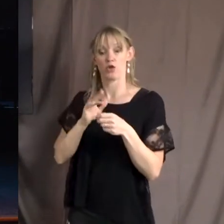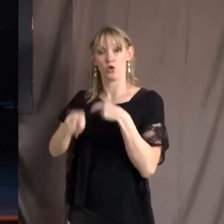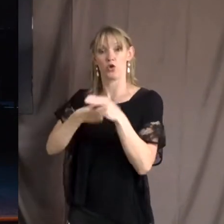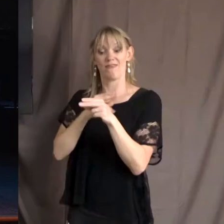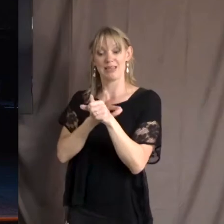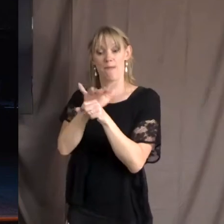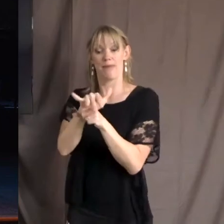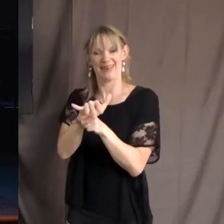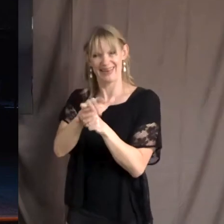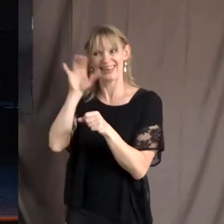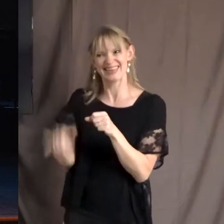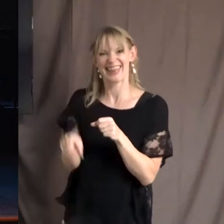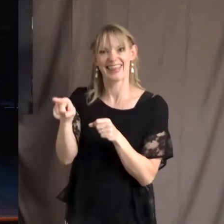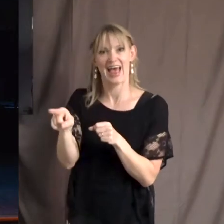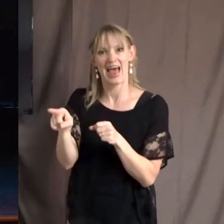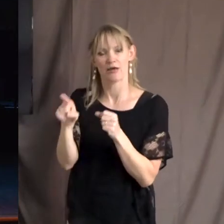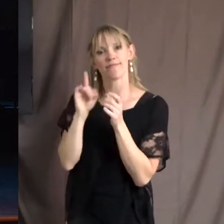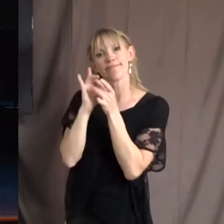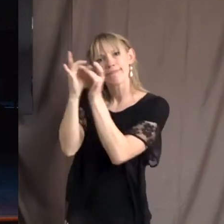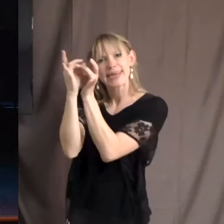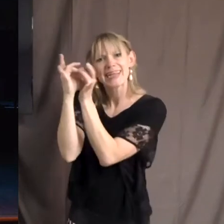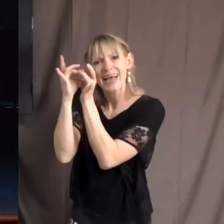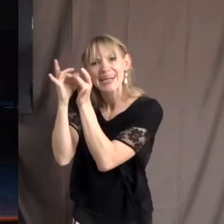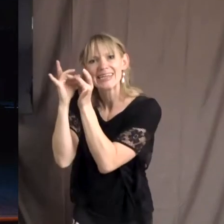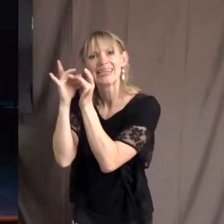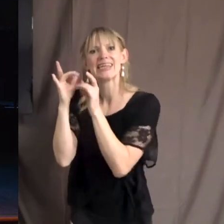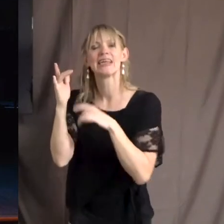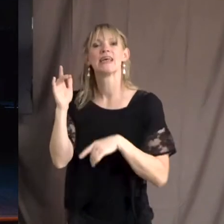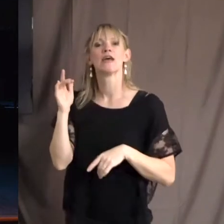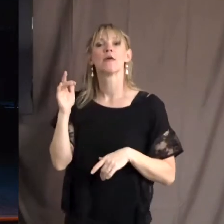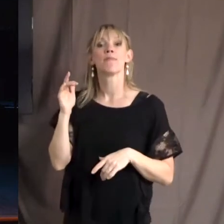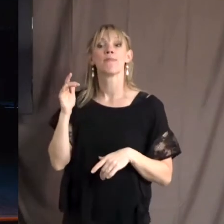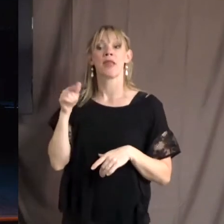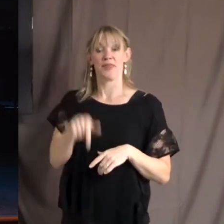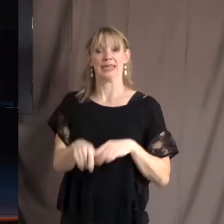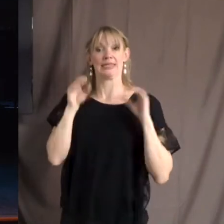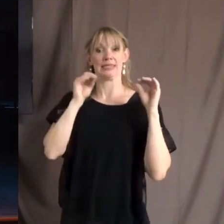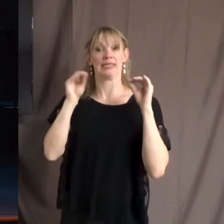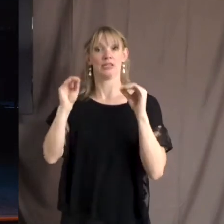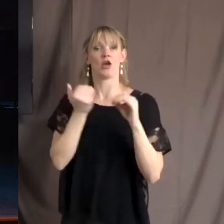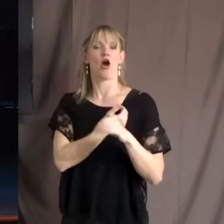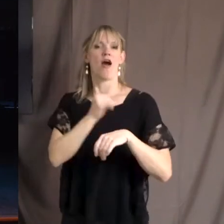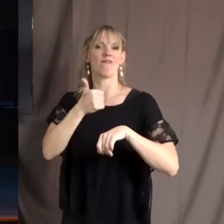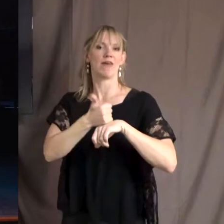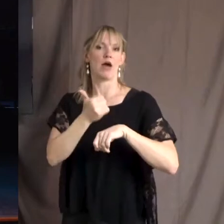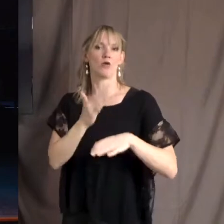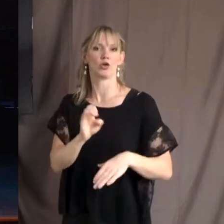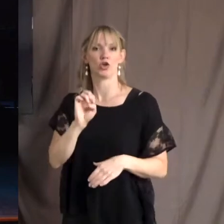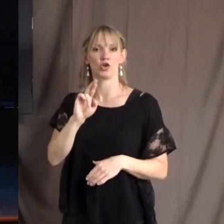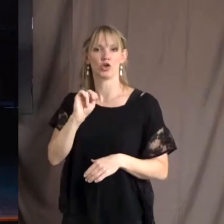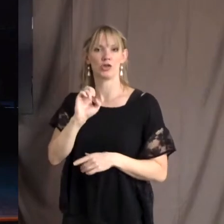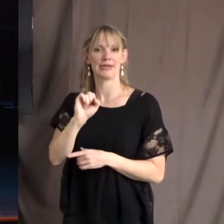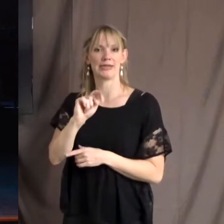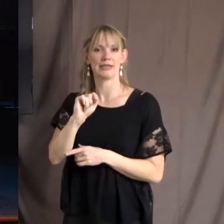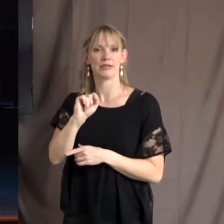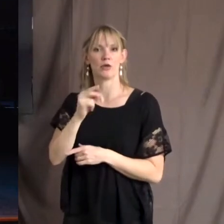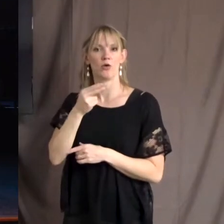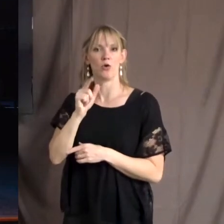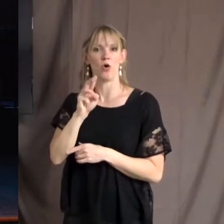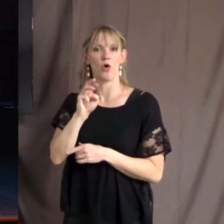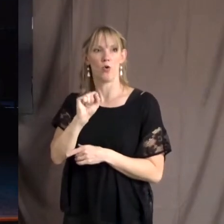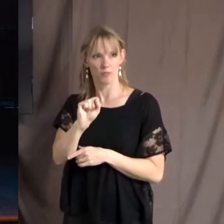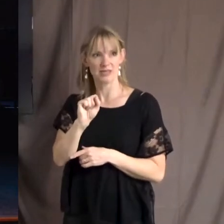staying connected. And in our teaching, our founder, Ernest Holmes, in his book, The Science of Mind, which is often just called